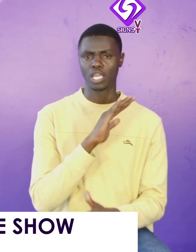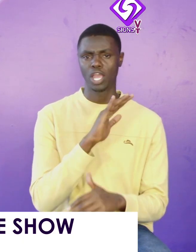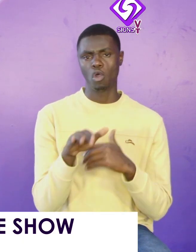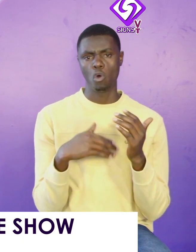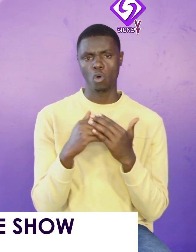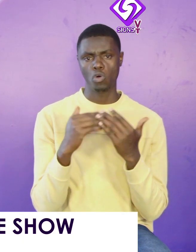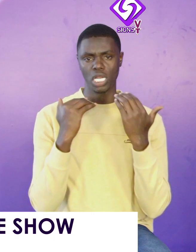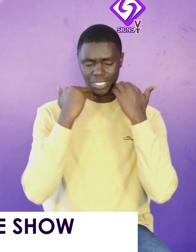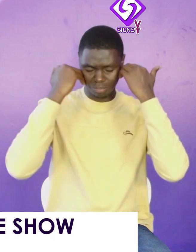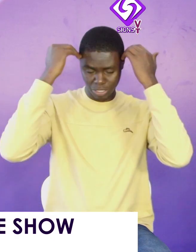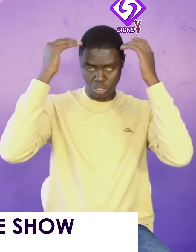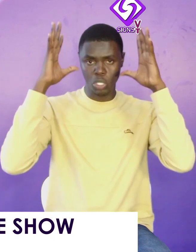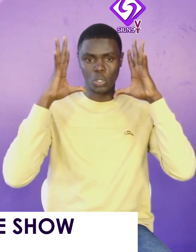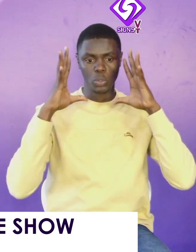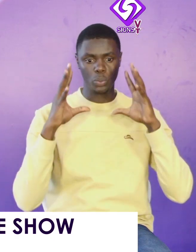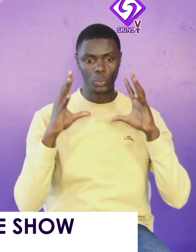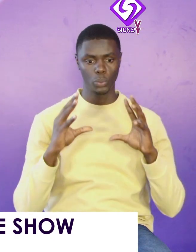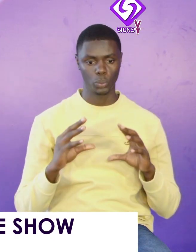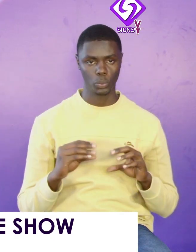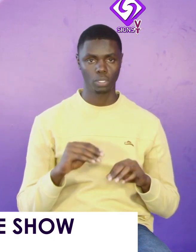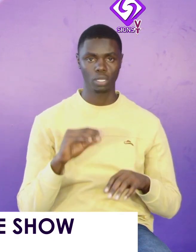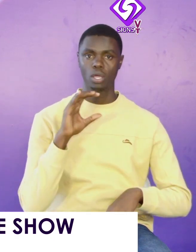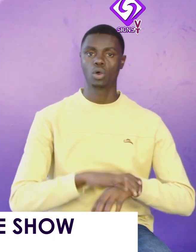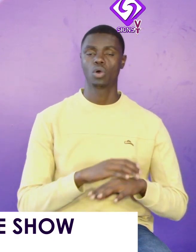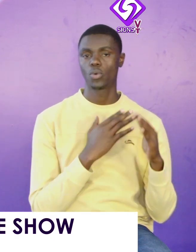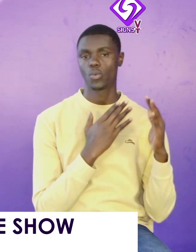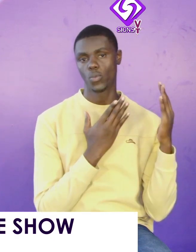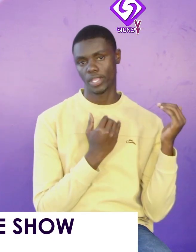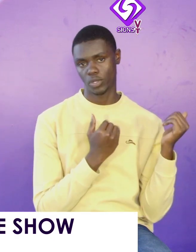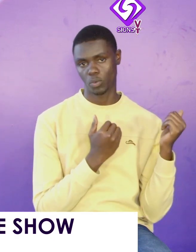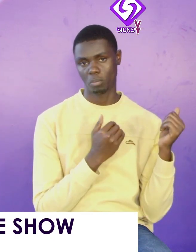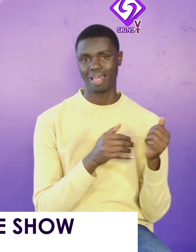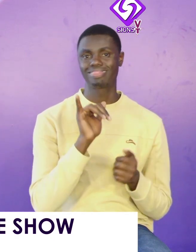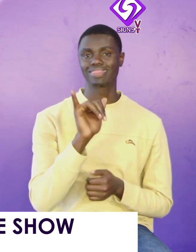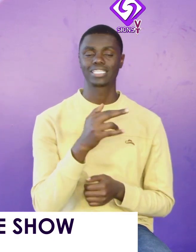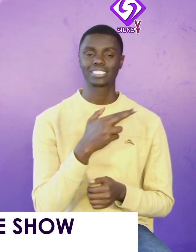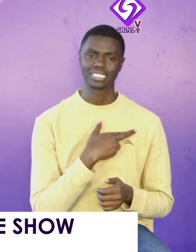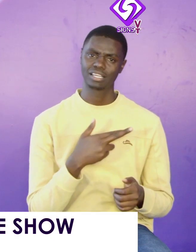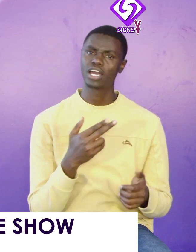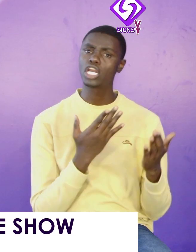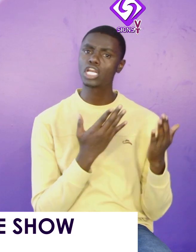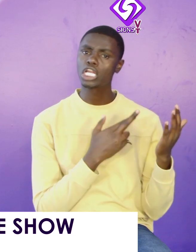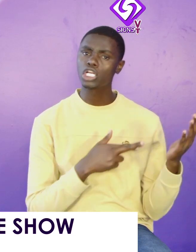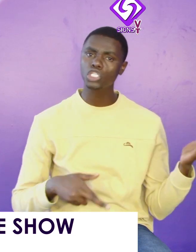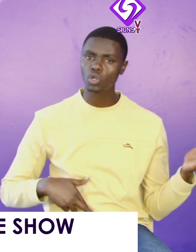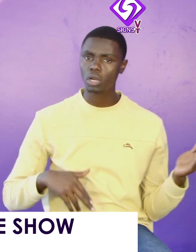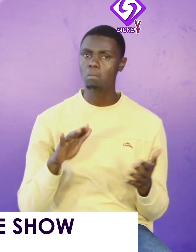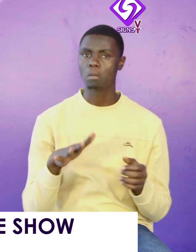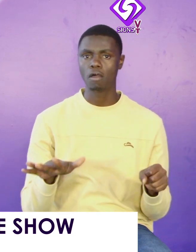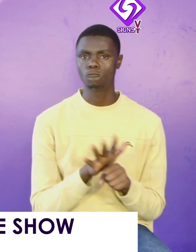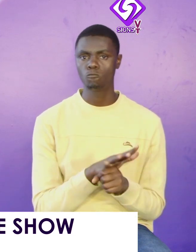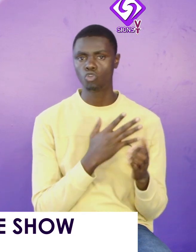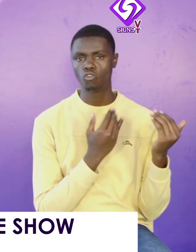depressions go. We obtain hope. Is your religion full of hope or hopelessness?